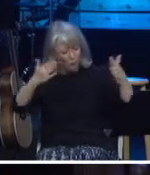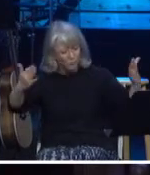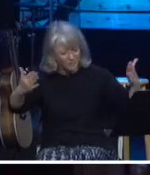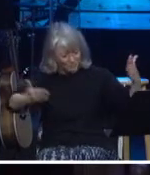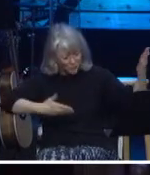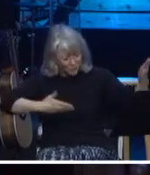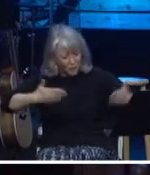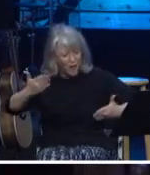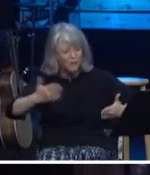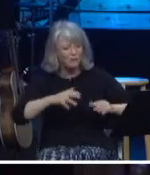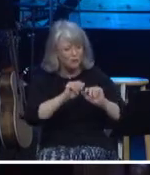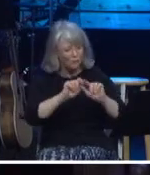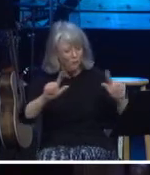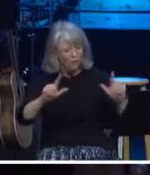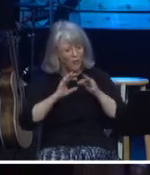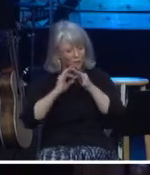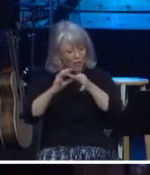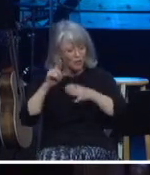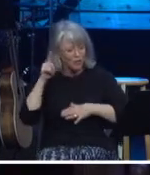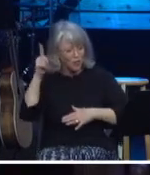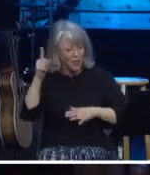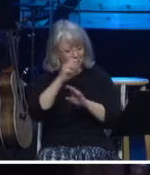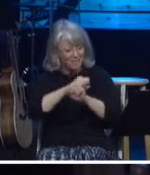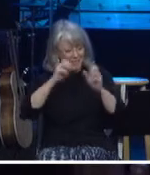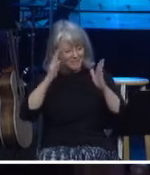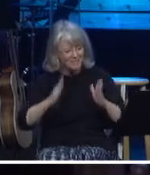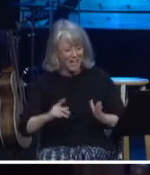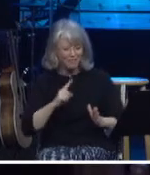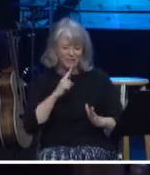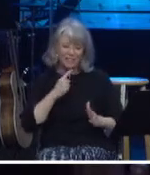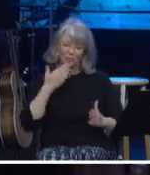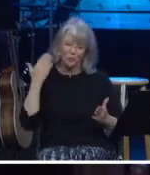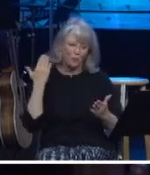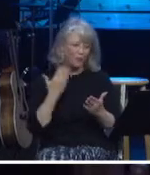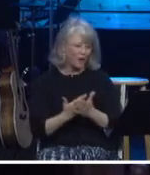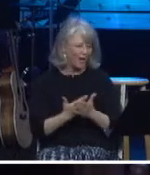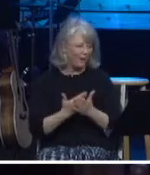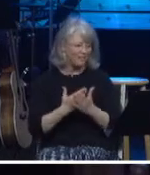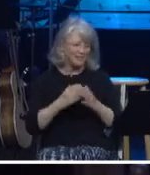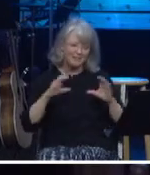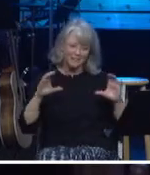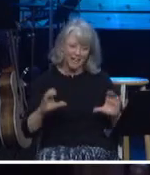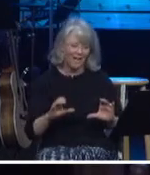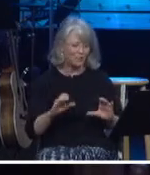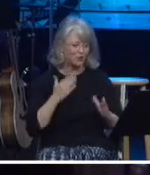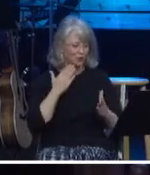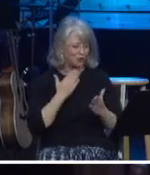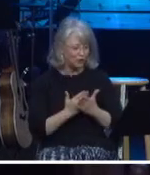presence. When the Savior says, well done, good and faithful servant.